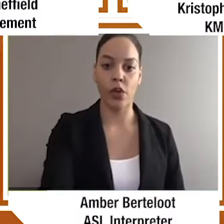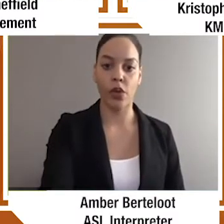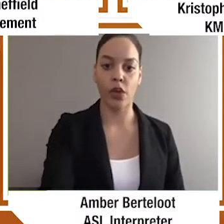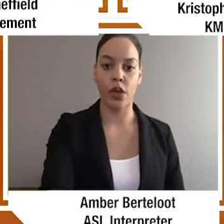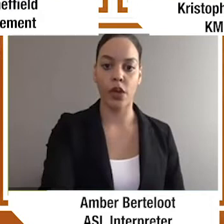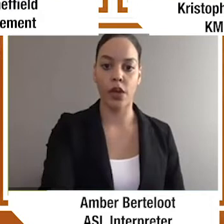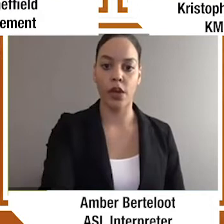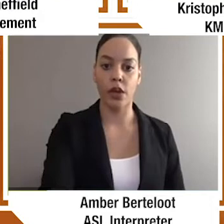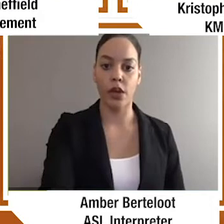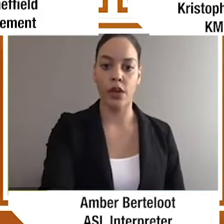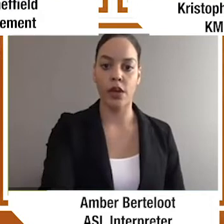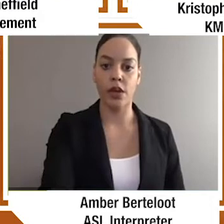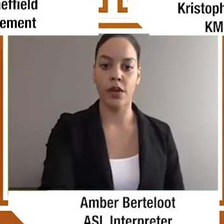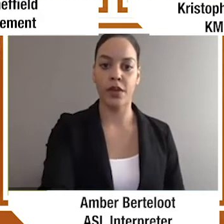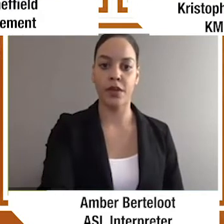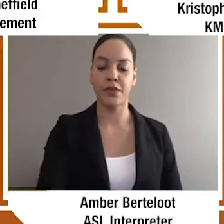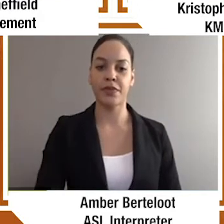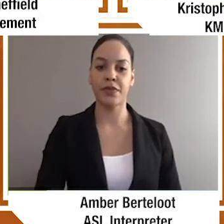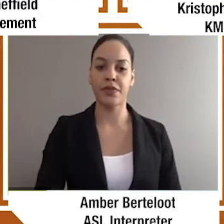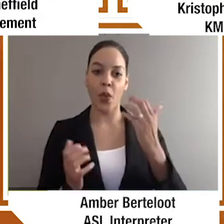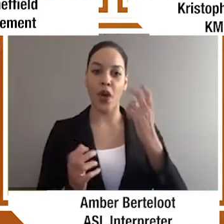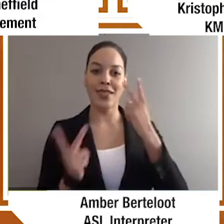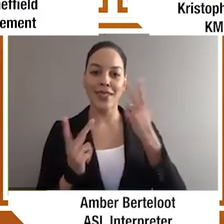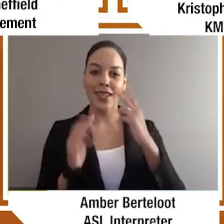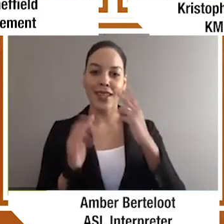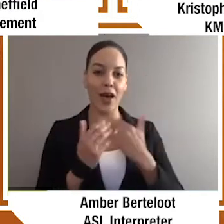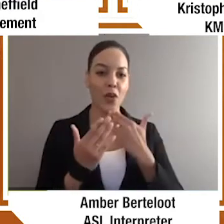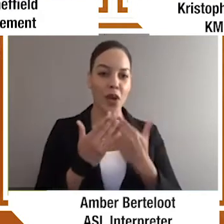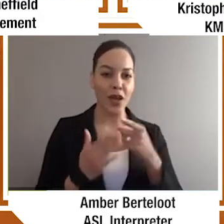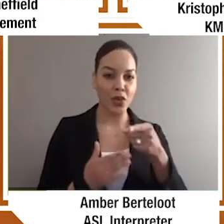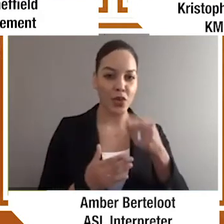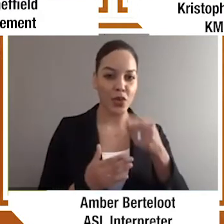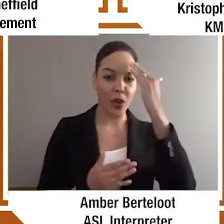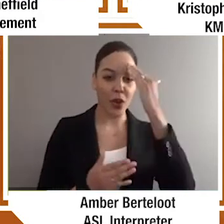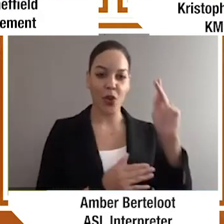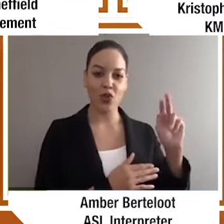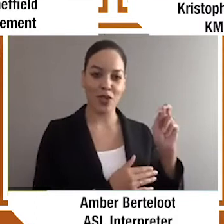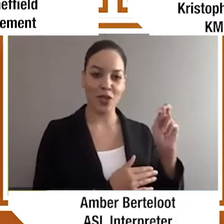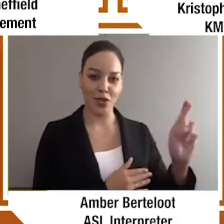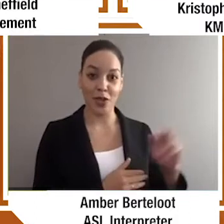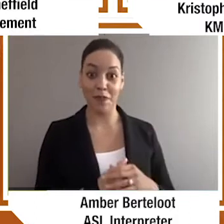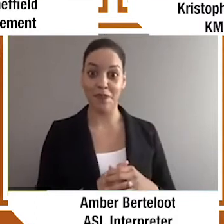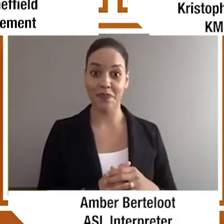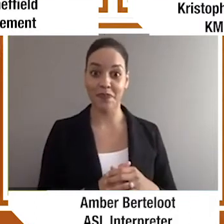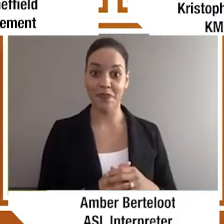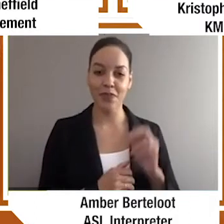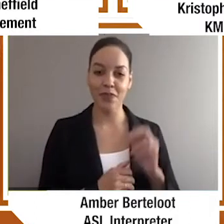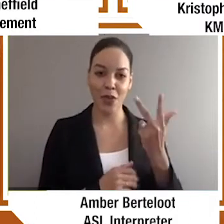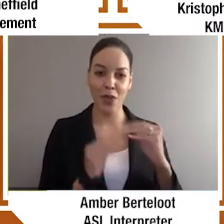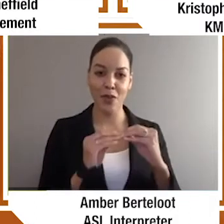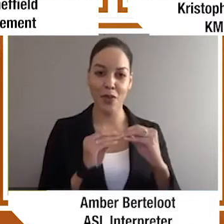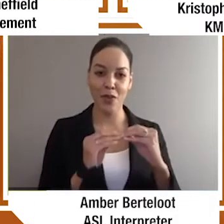I want to see if y'all know Chris, how well y'all know Kristopher McDowell. All right, and 3 more